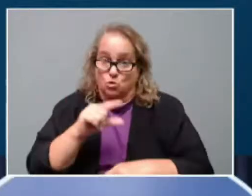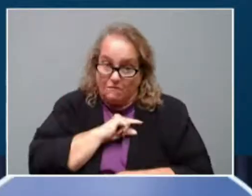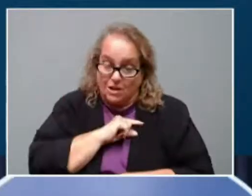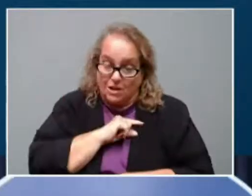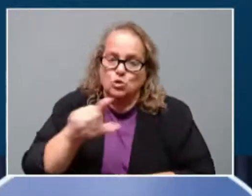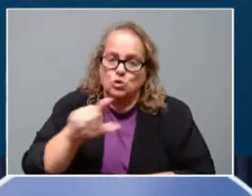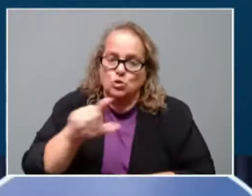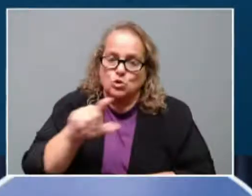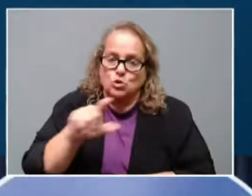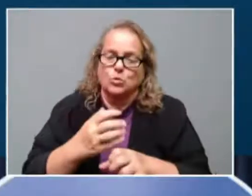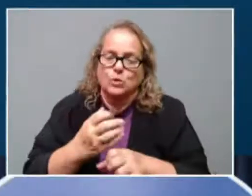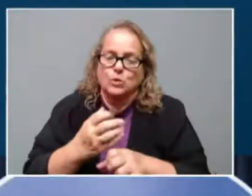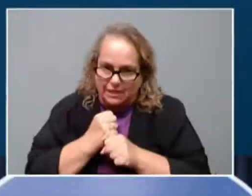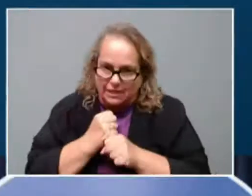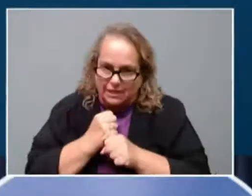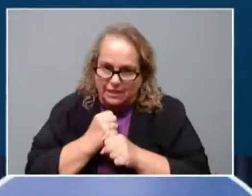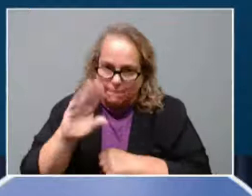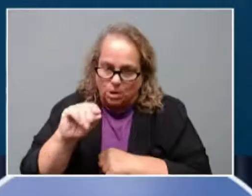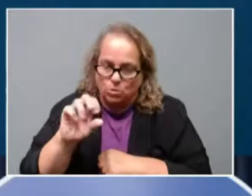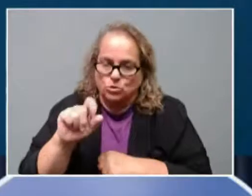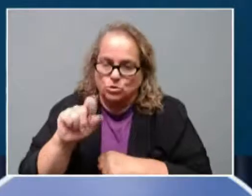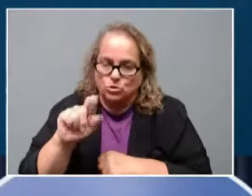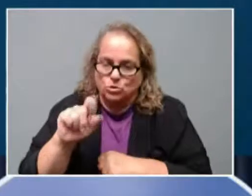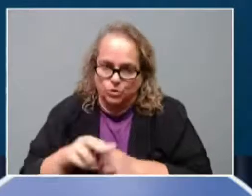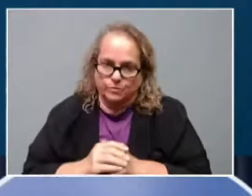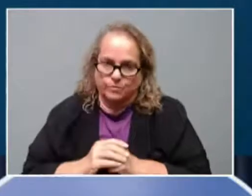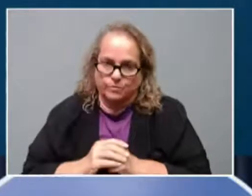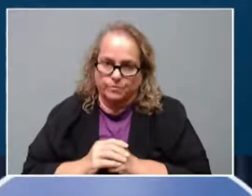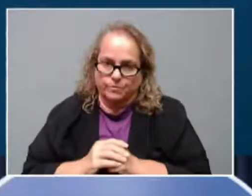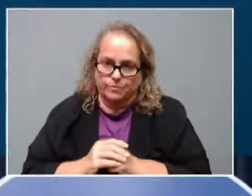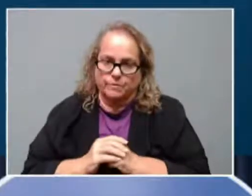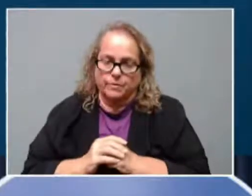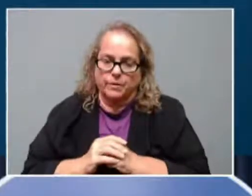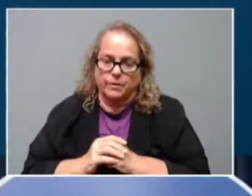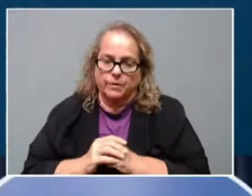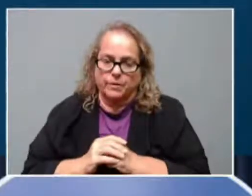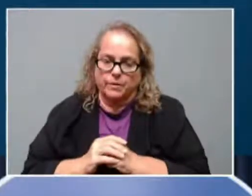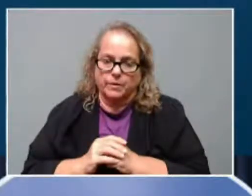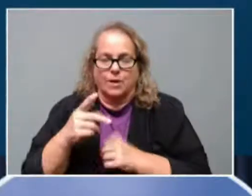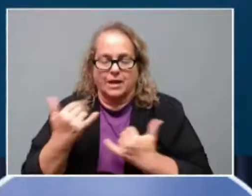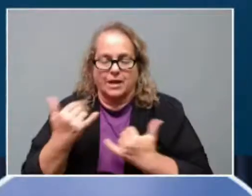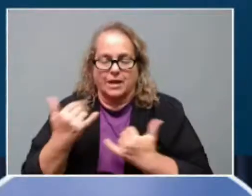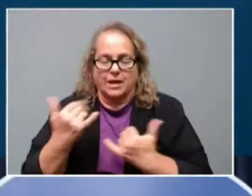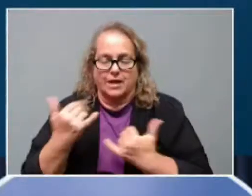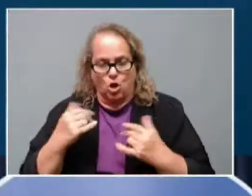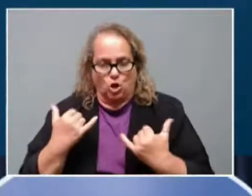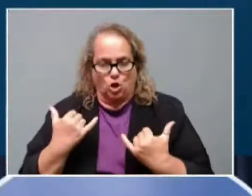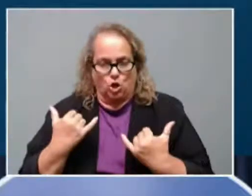get your booster. All right, let's look at the current state of